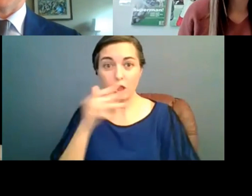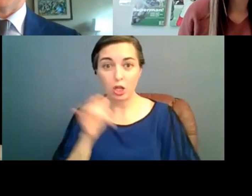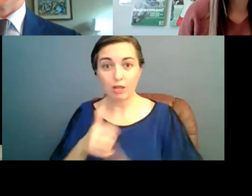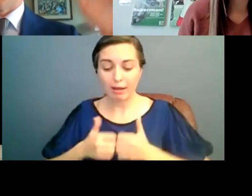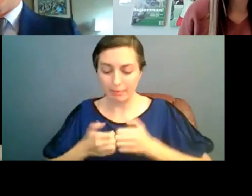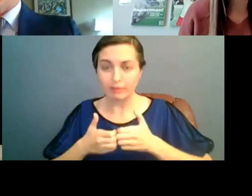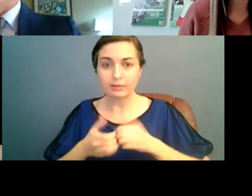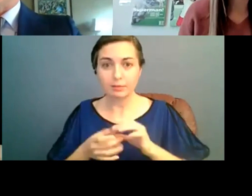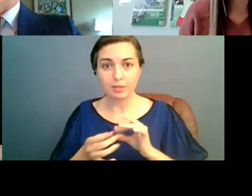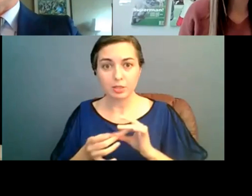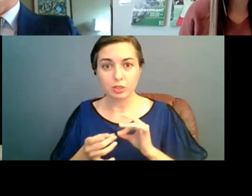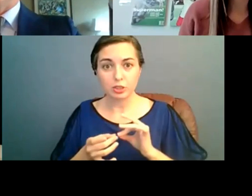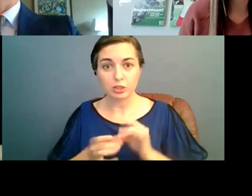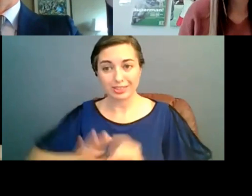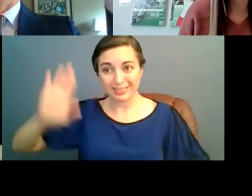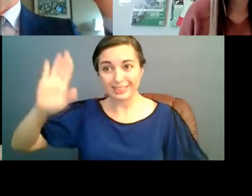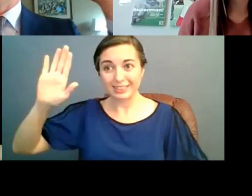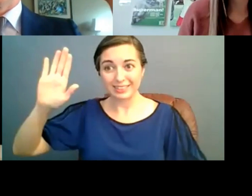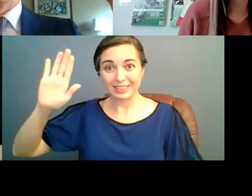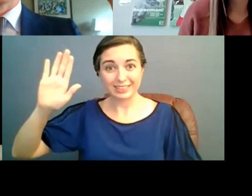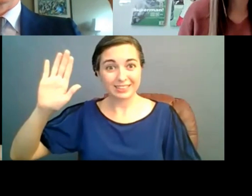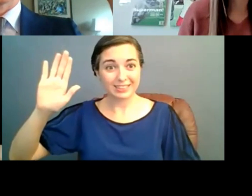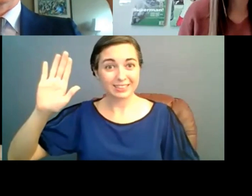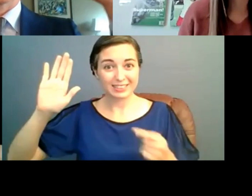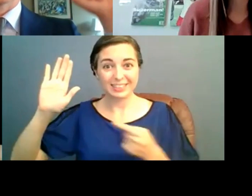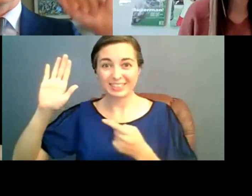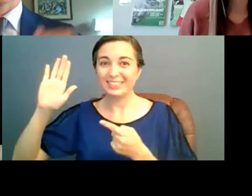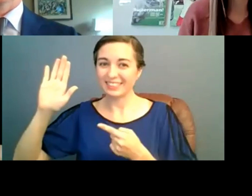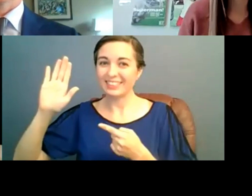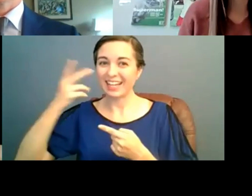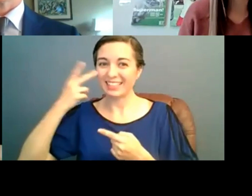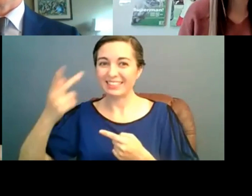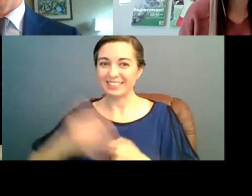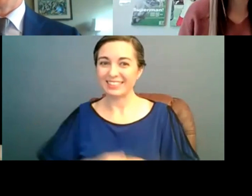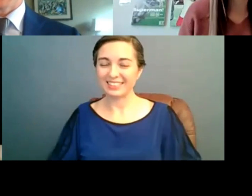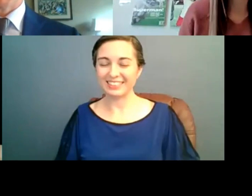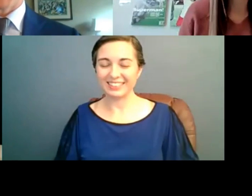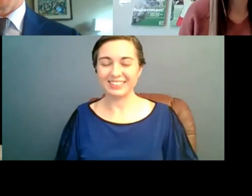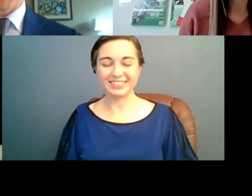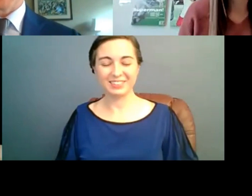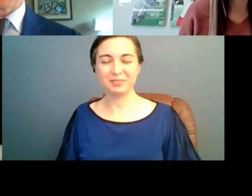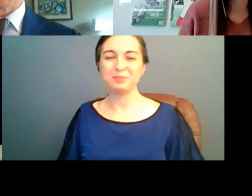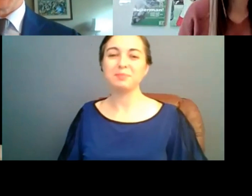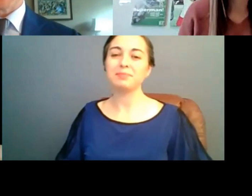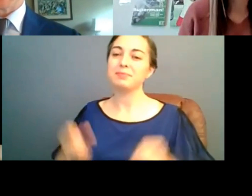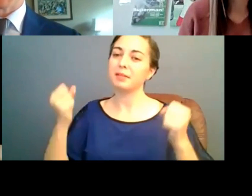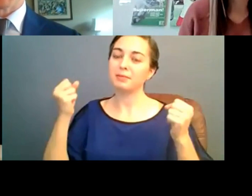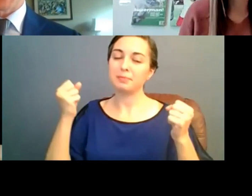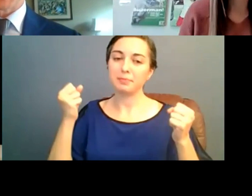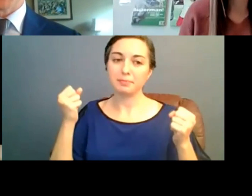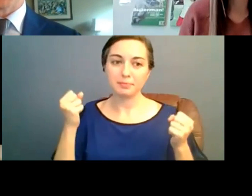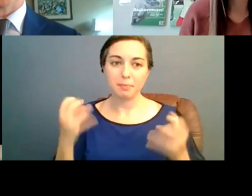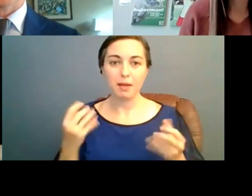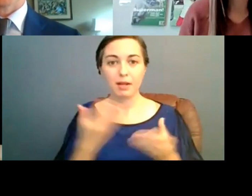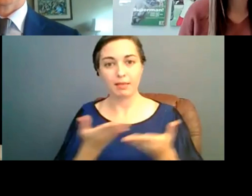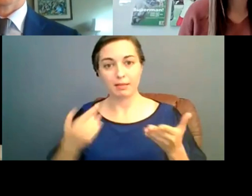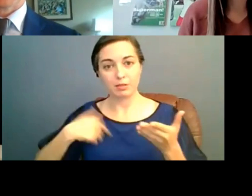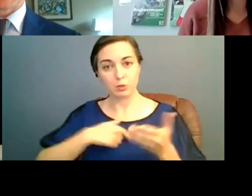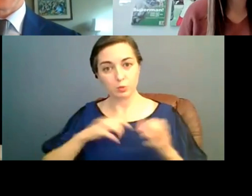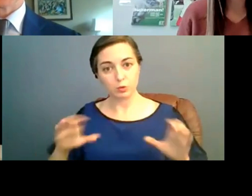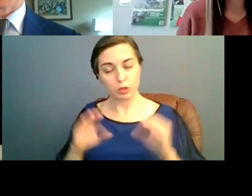messages? Show of hands. Oh, there go the hands. So a big part of what we do is we teach